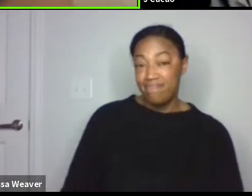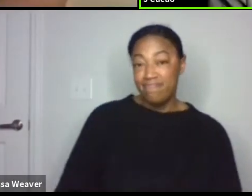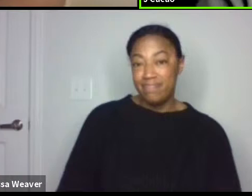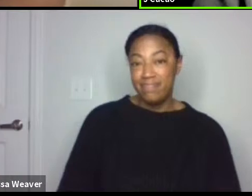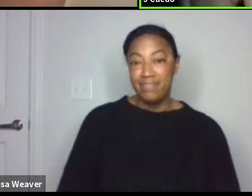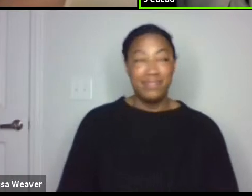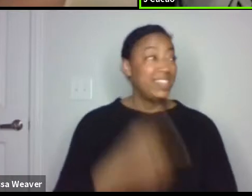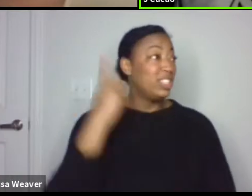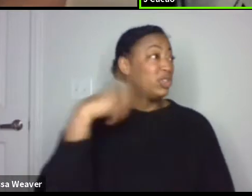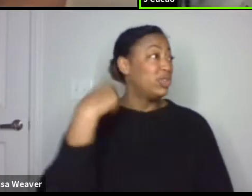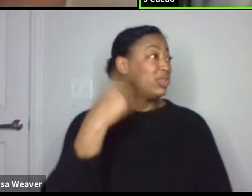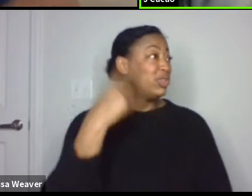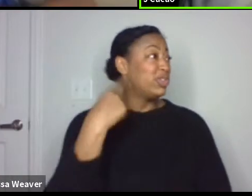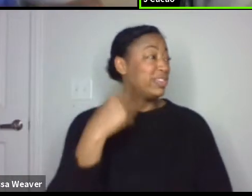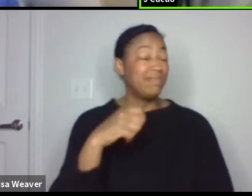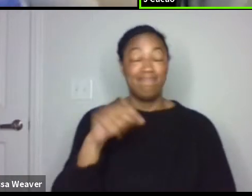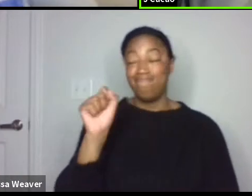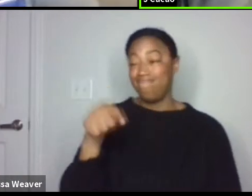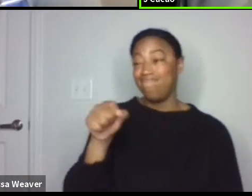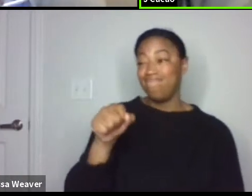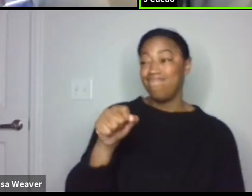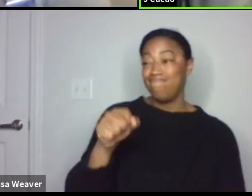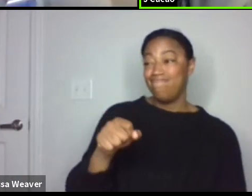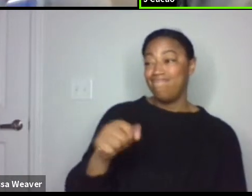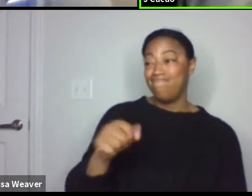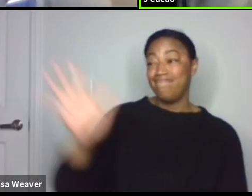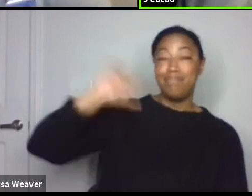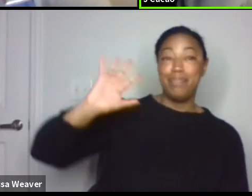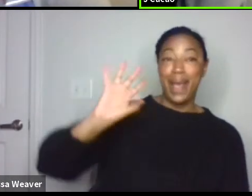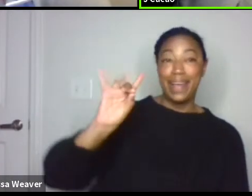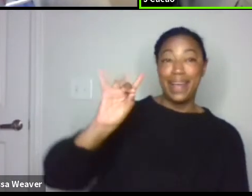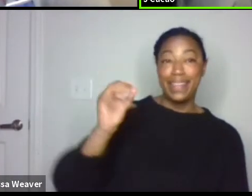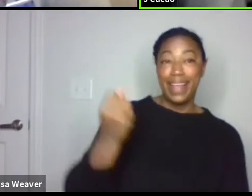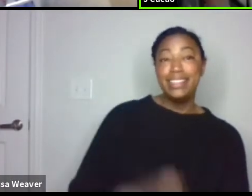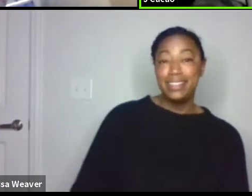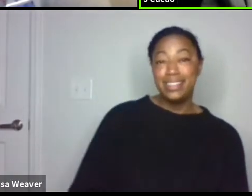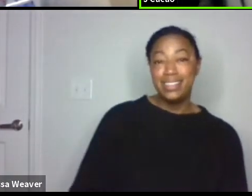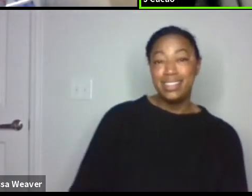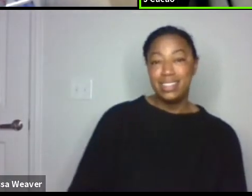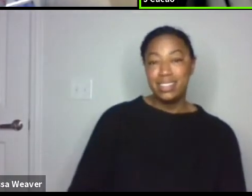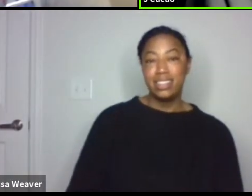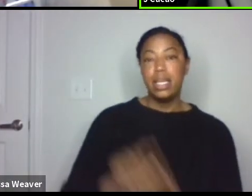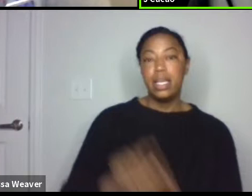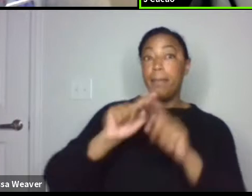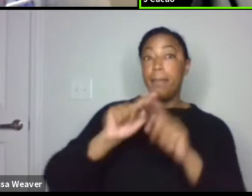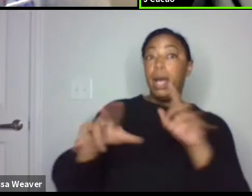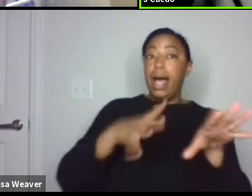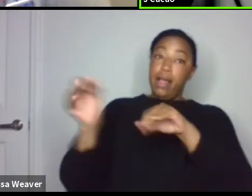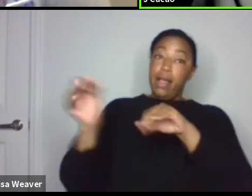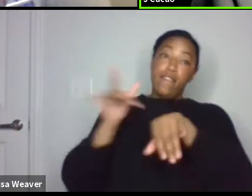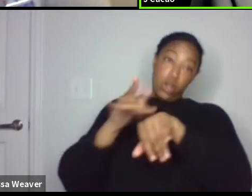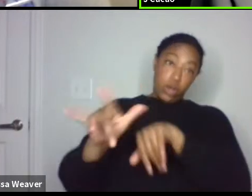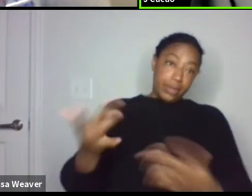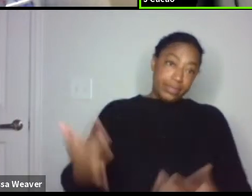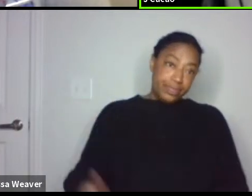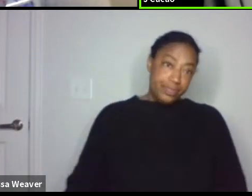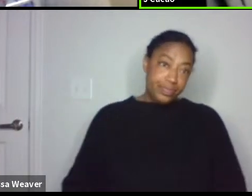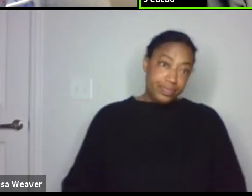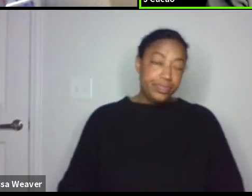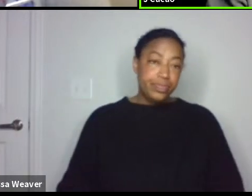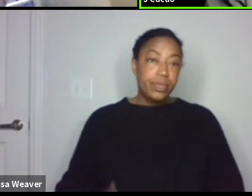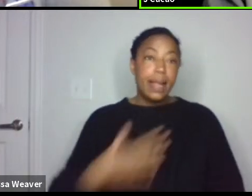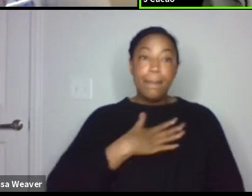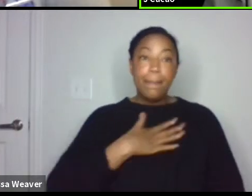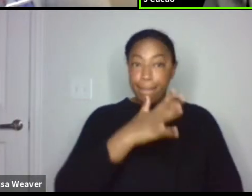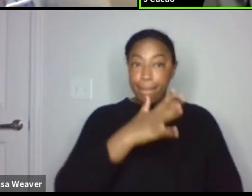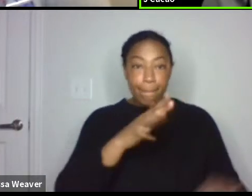crazy. That's King Jr. Boulevard. Yeah, back in the 80s. You know what I'm saying? But I got out of there early. You know what I mean? My mom